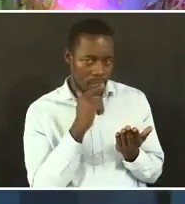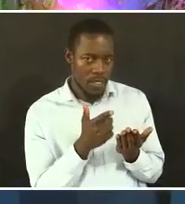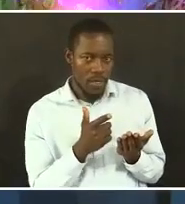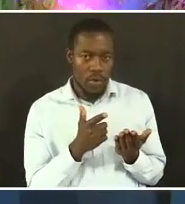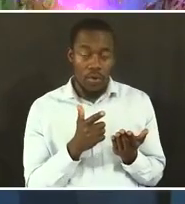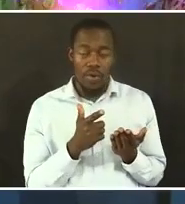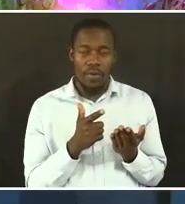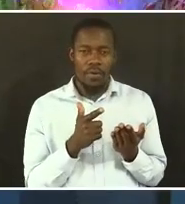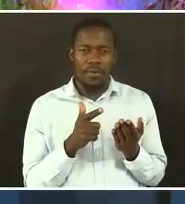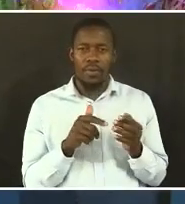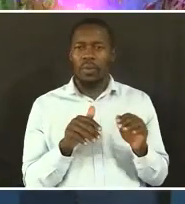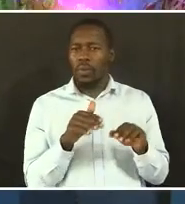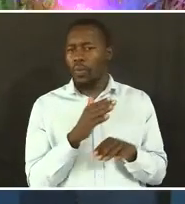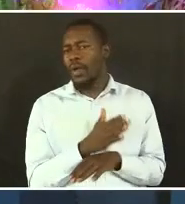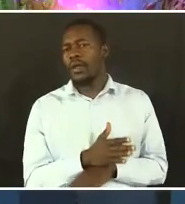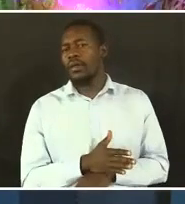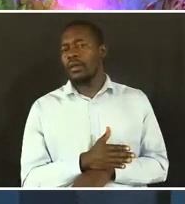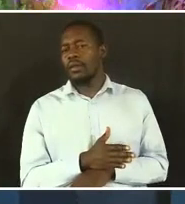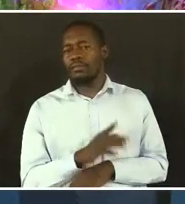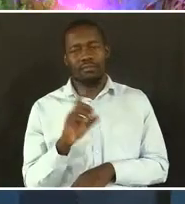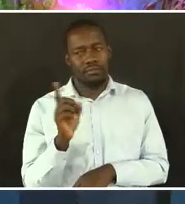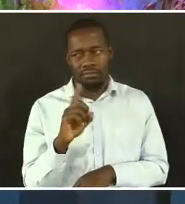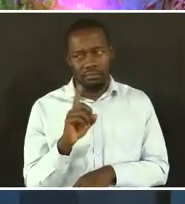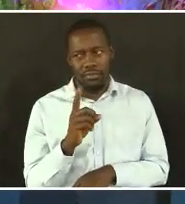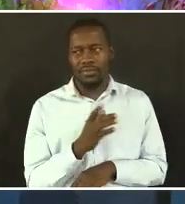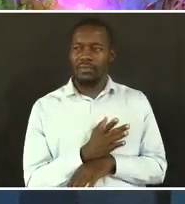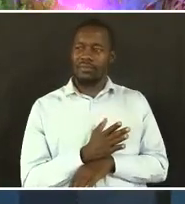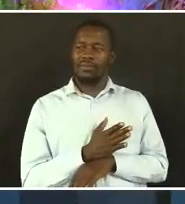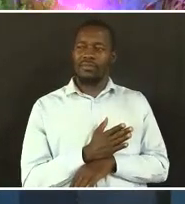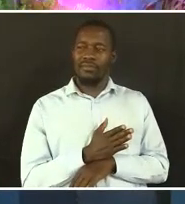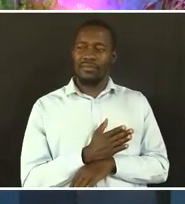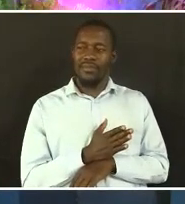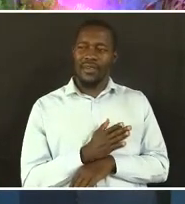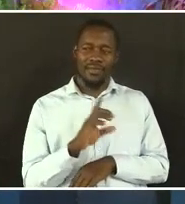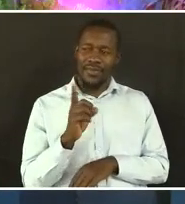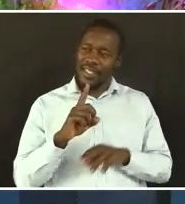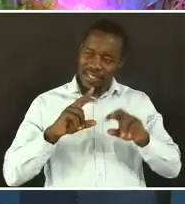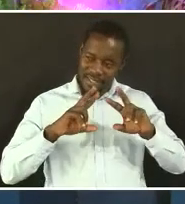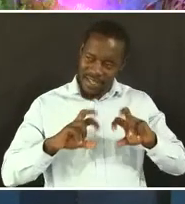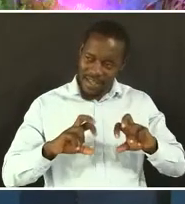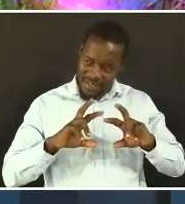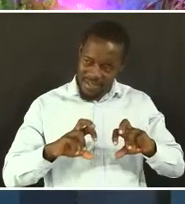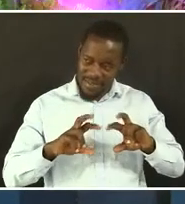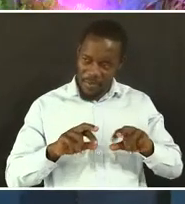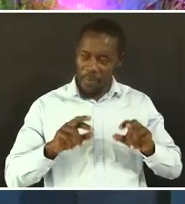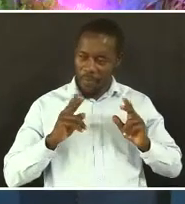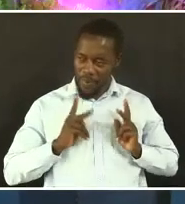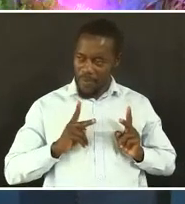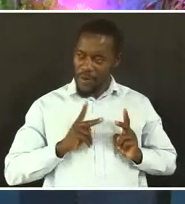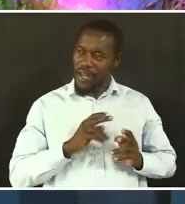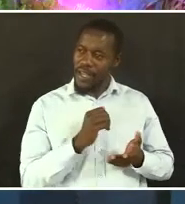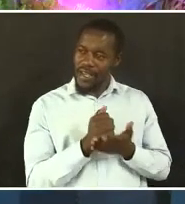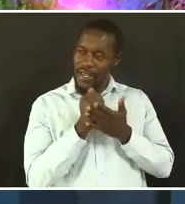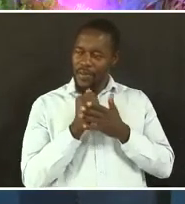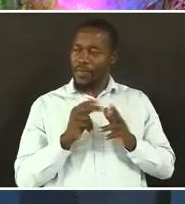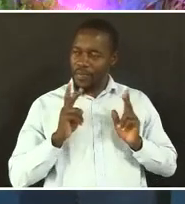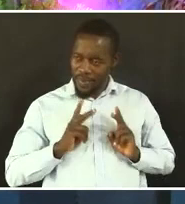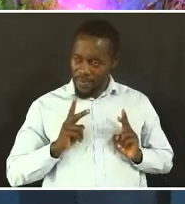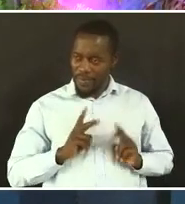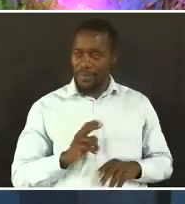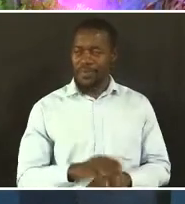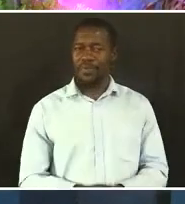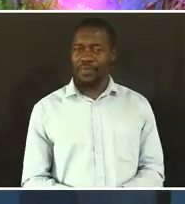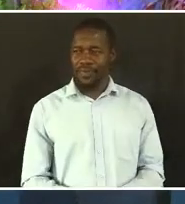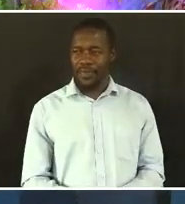We must seek them out where they are. When the word has been preached in the pulpit, the work